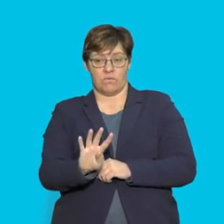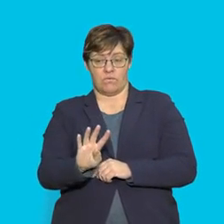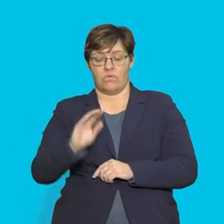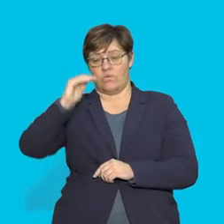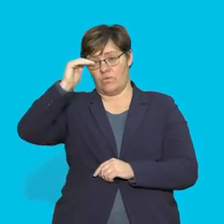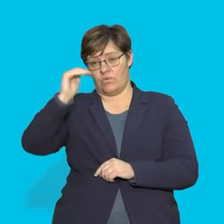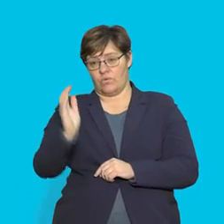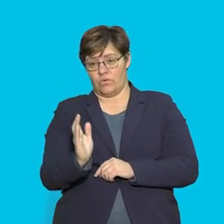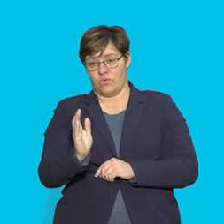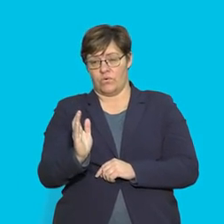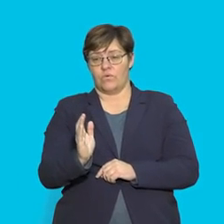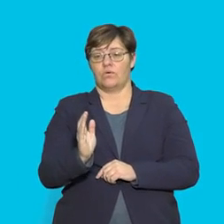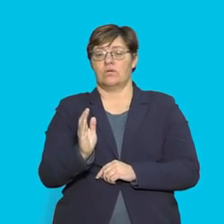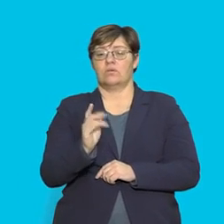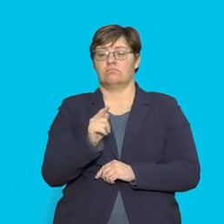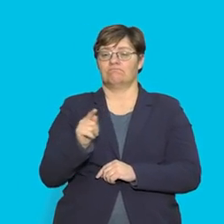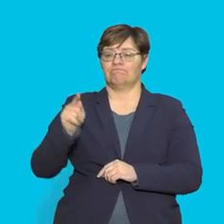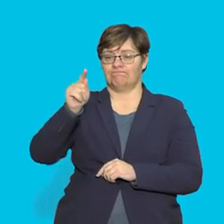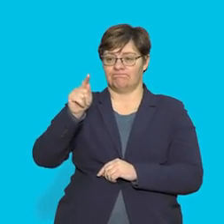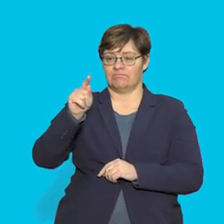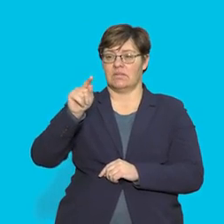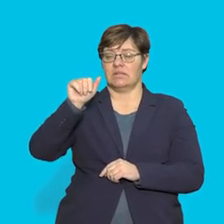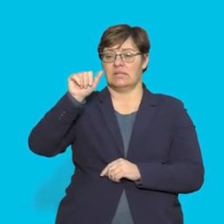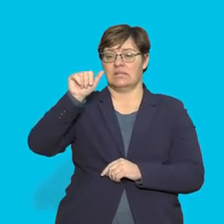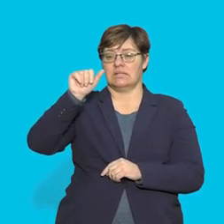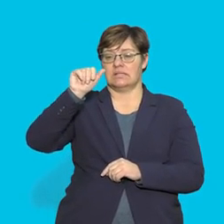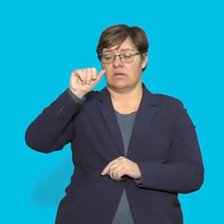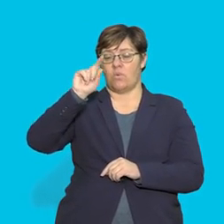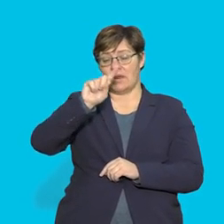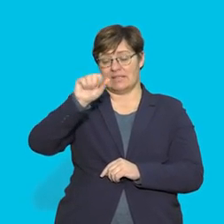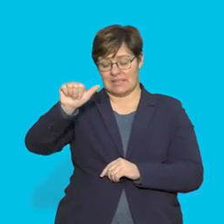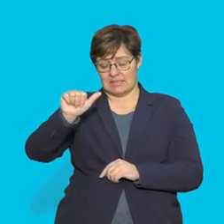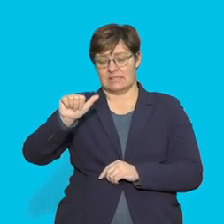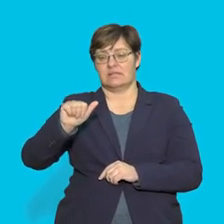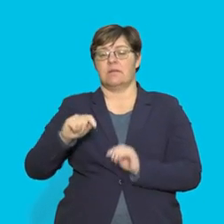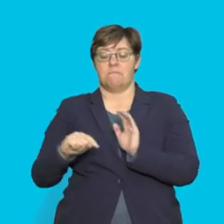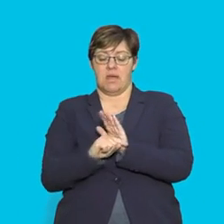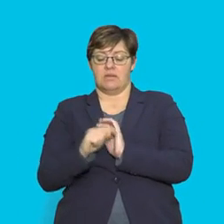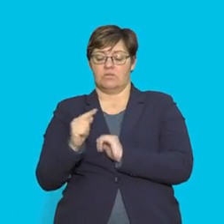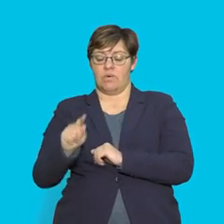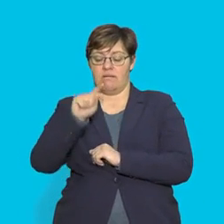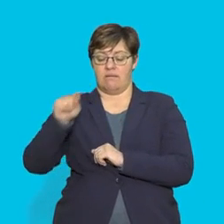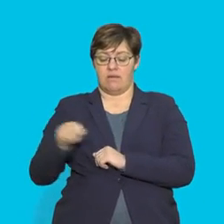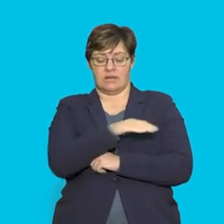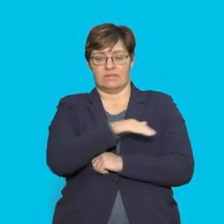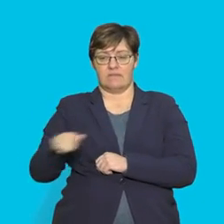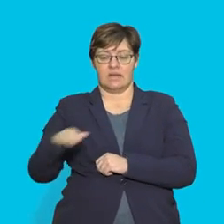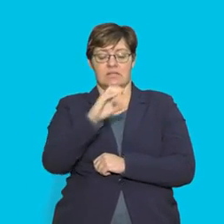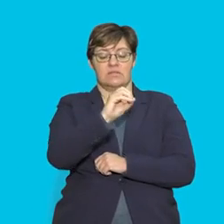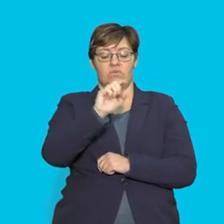0.088 over 4, all raised to the exponent of 16 minus